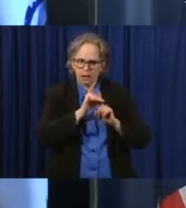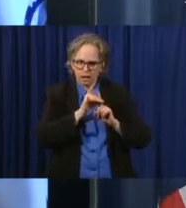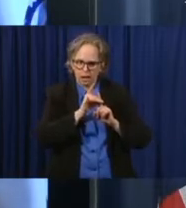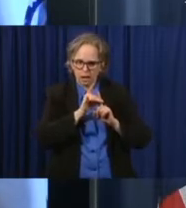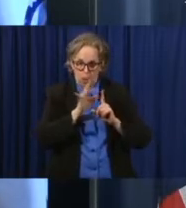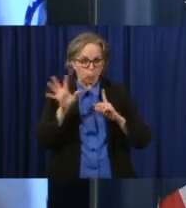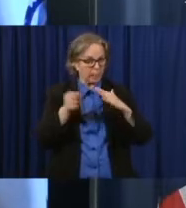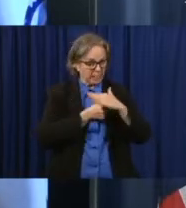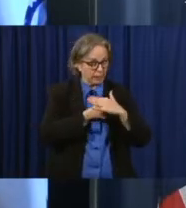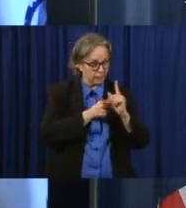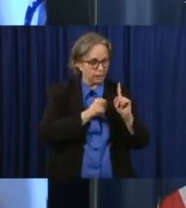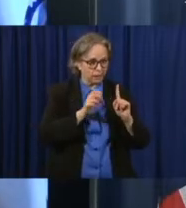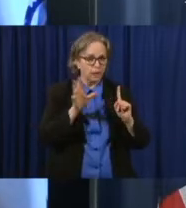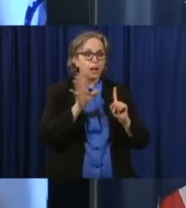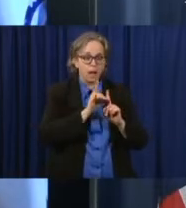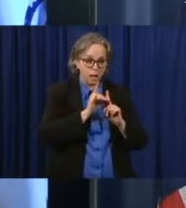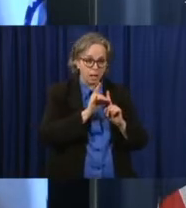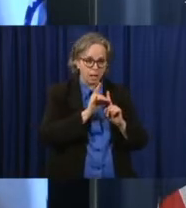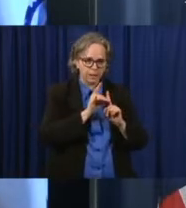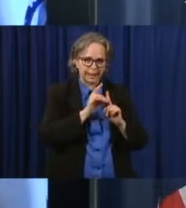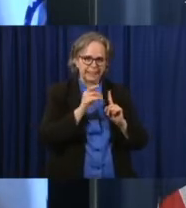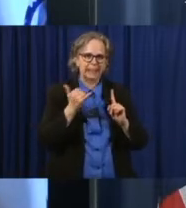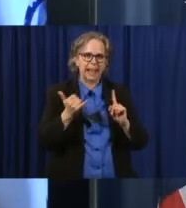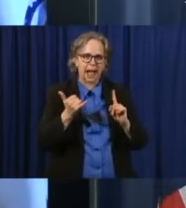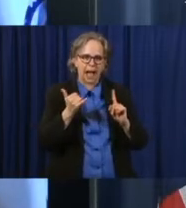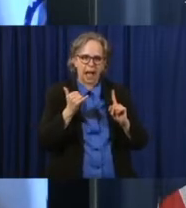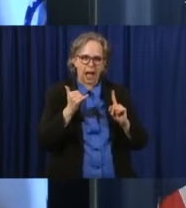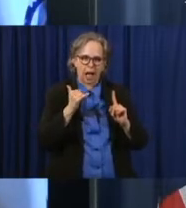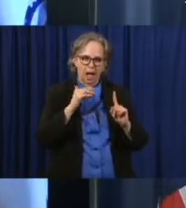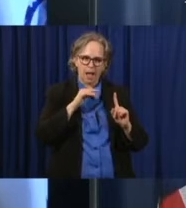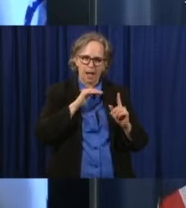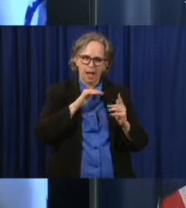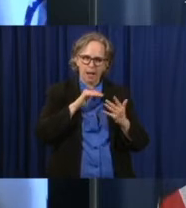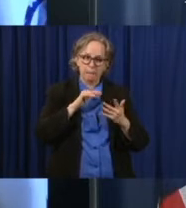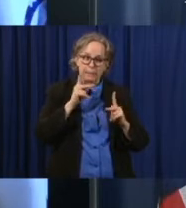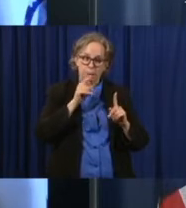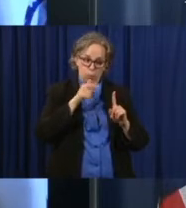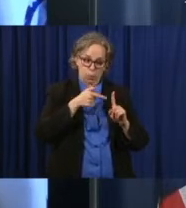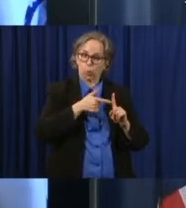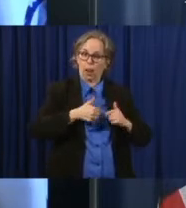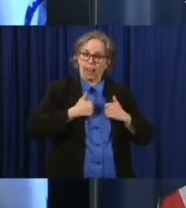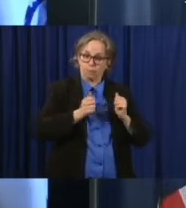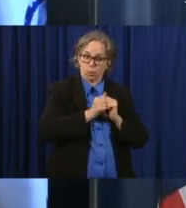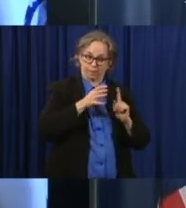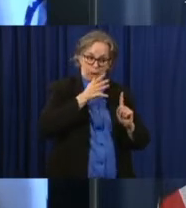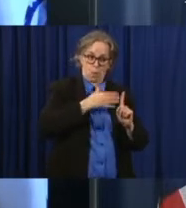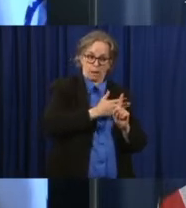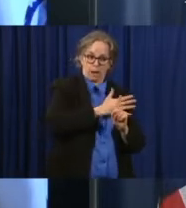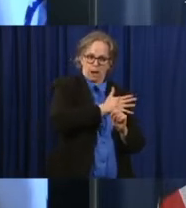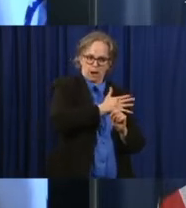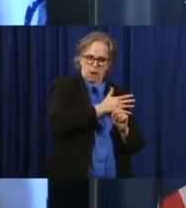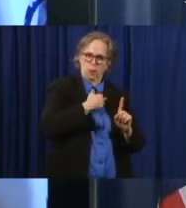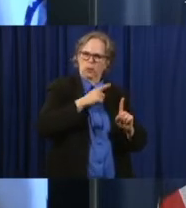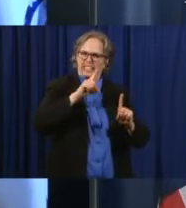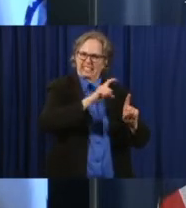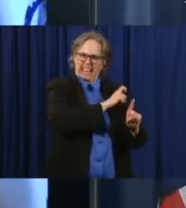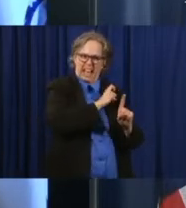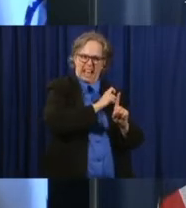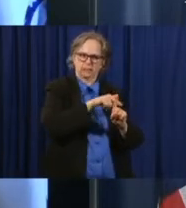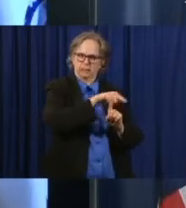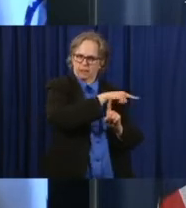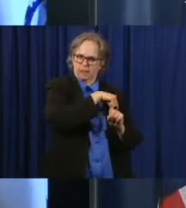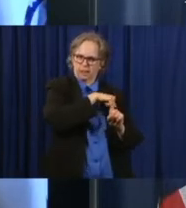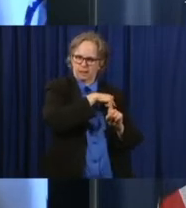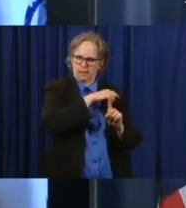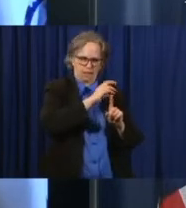And so therefore, we're now testing the people that she lived with to make sure that it hasn't spread to them. Now we have to